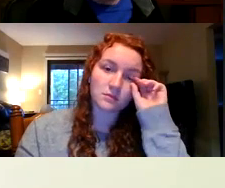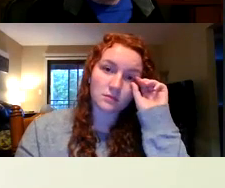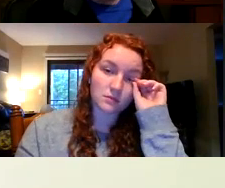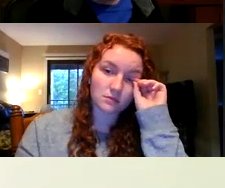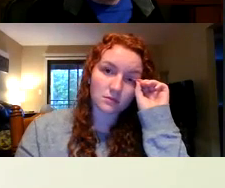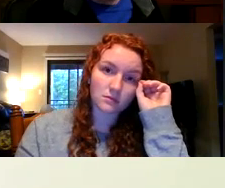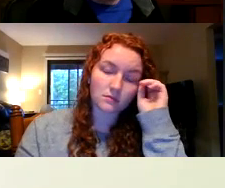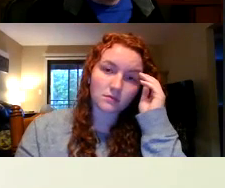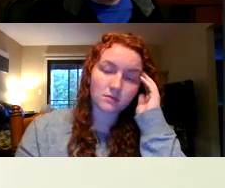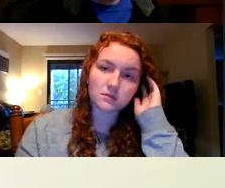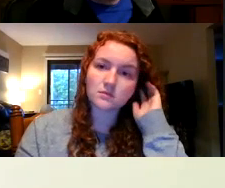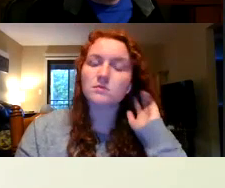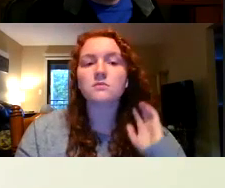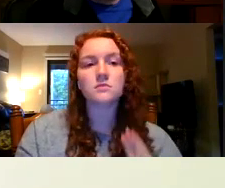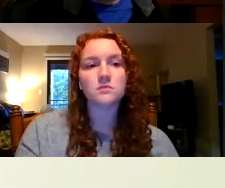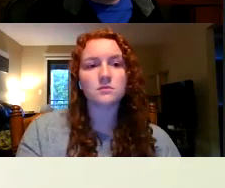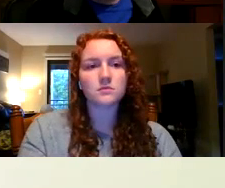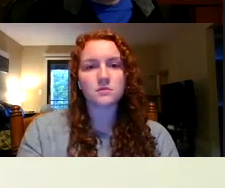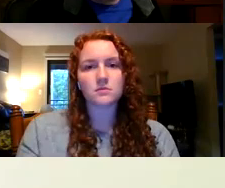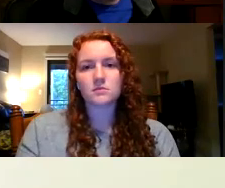capacitan a las comadronas.